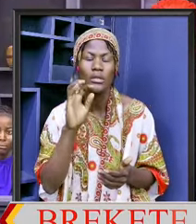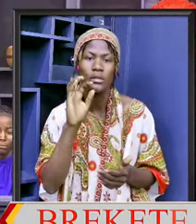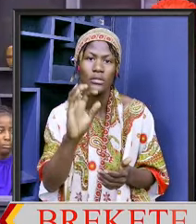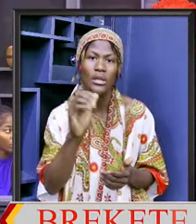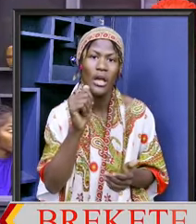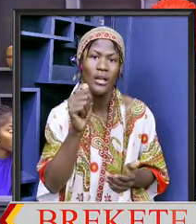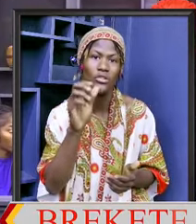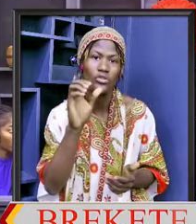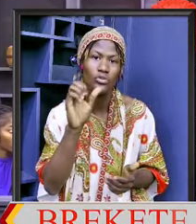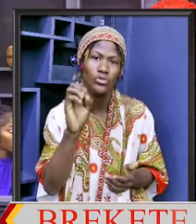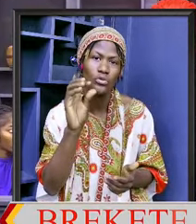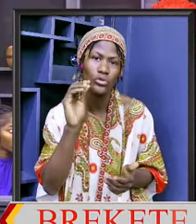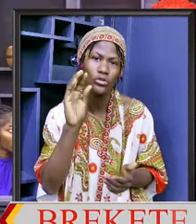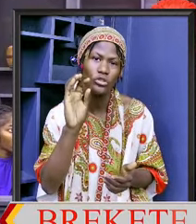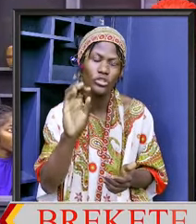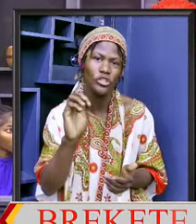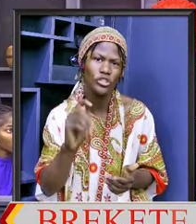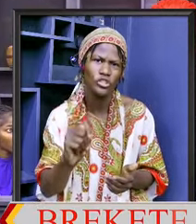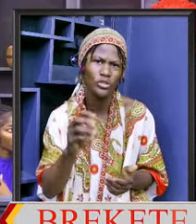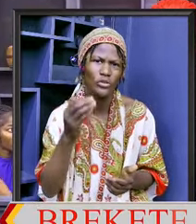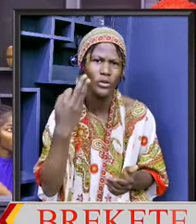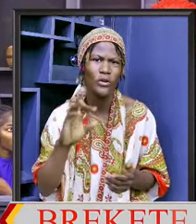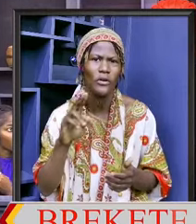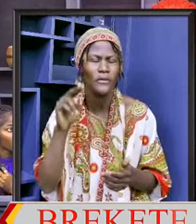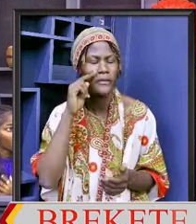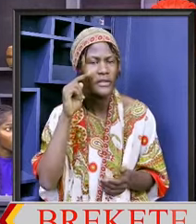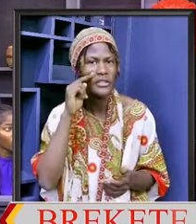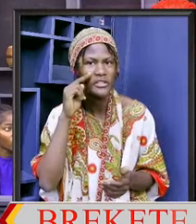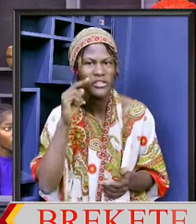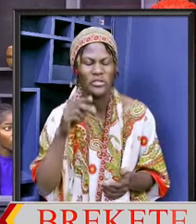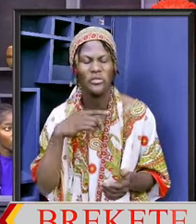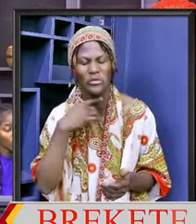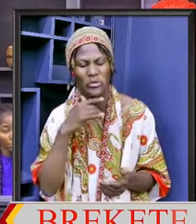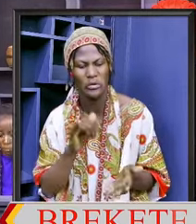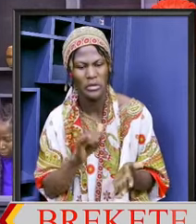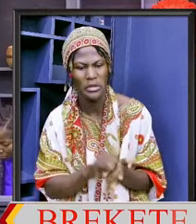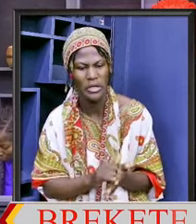it. Everybody wake hunger hole, he go say God call them.